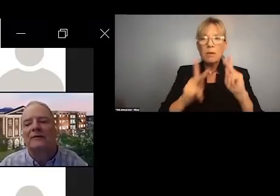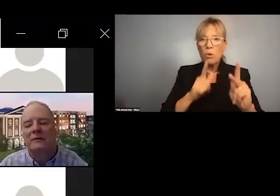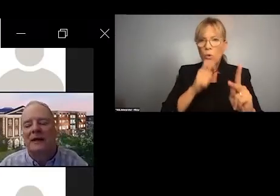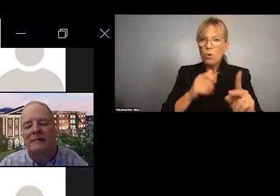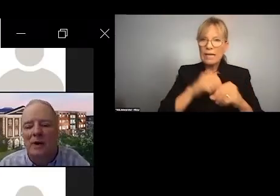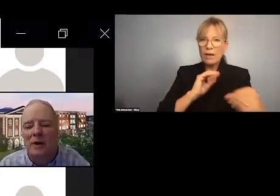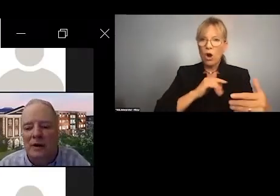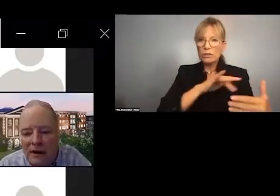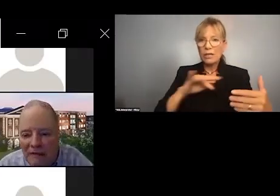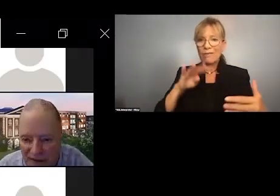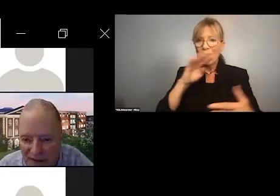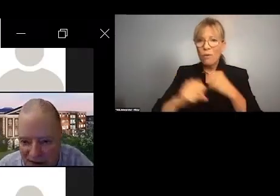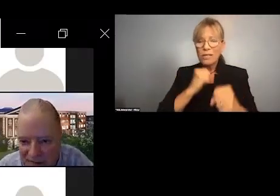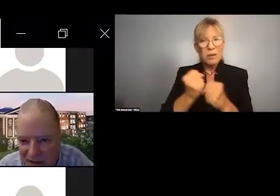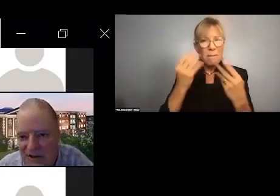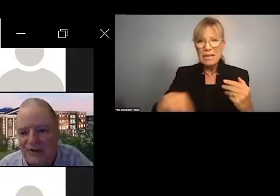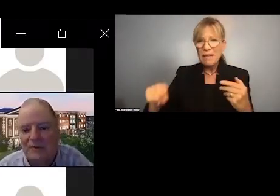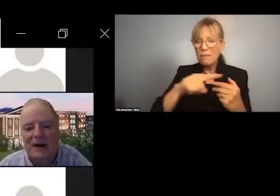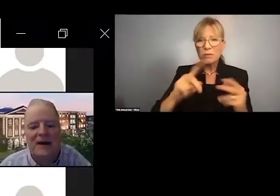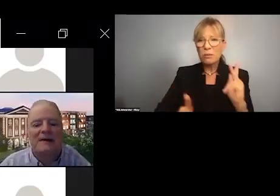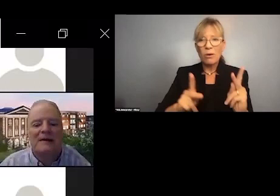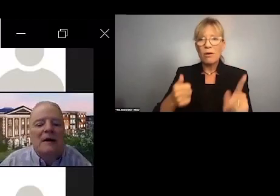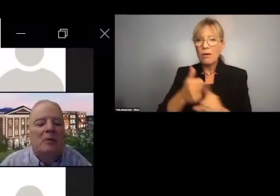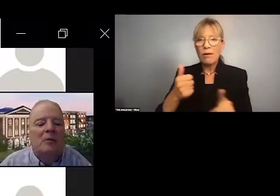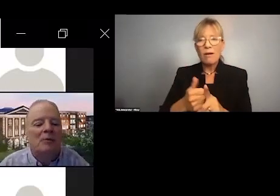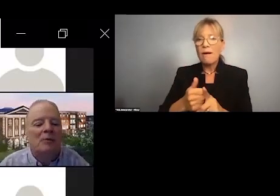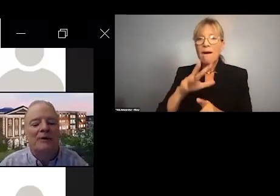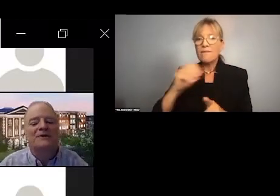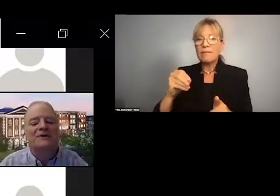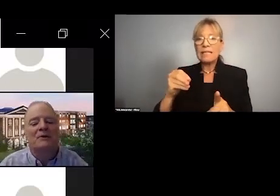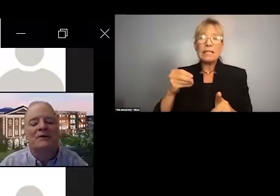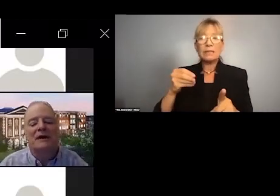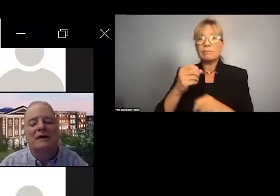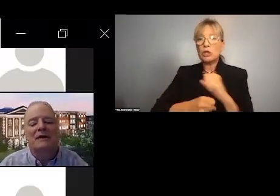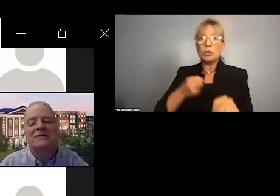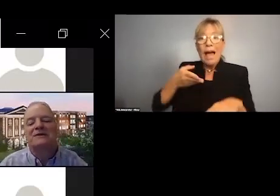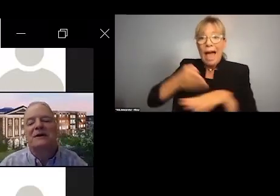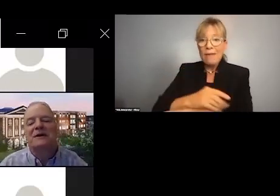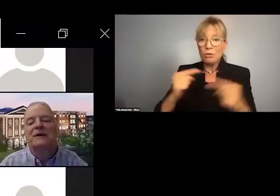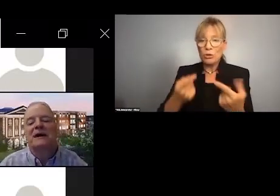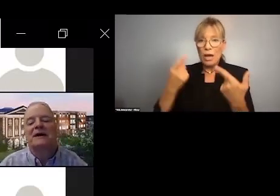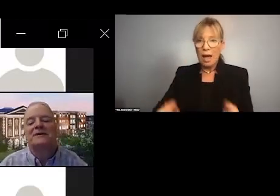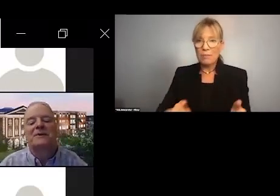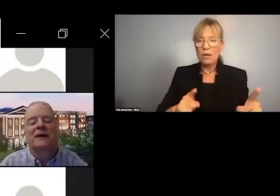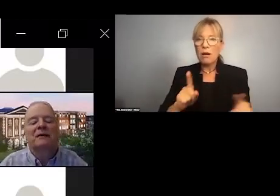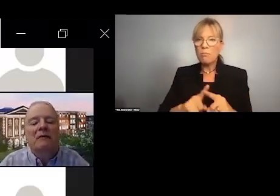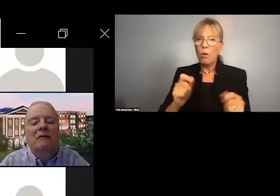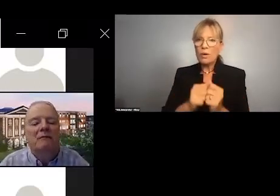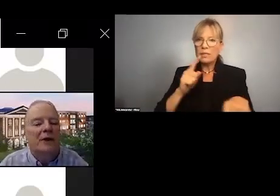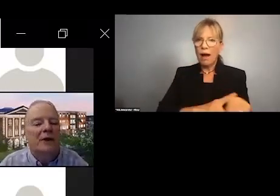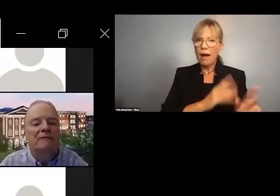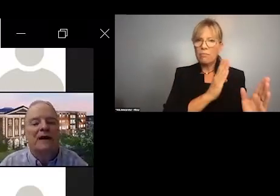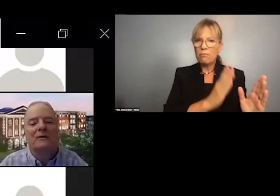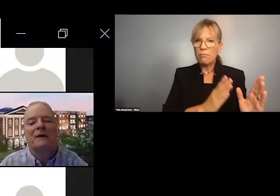in the study 40 years. So many of them were 50 years post-injury by then. But what we noticed over time was all of a sudden we got